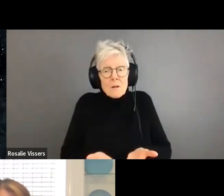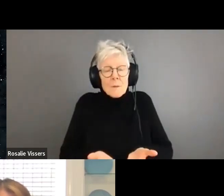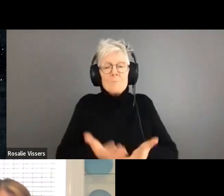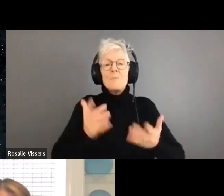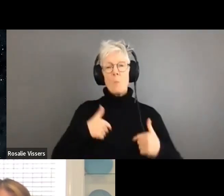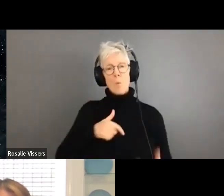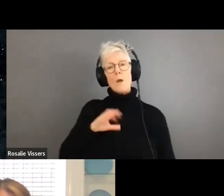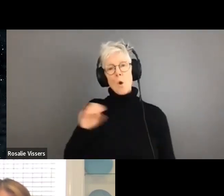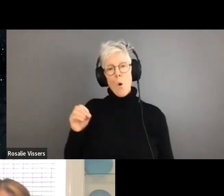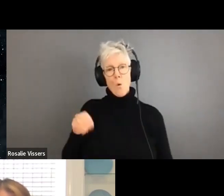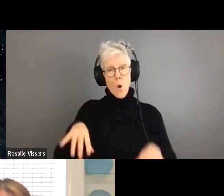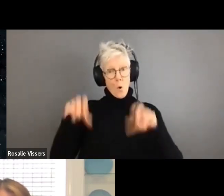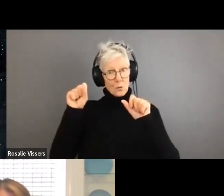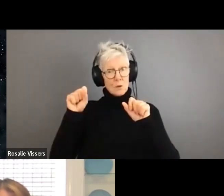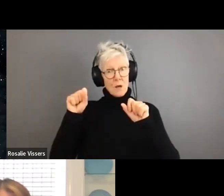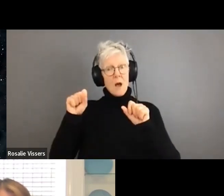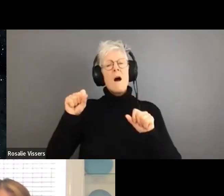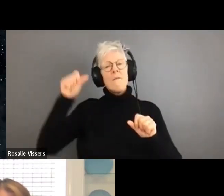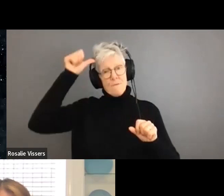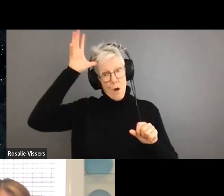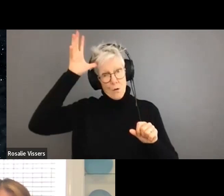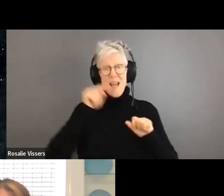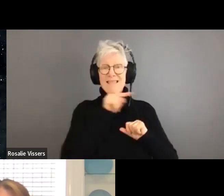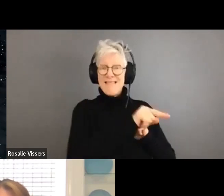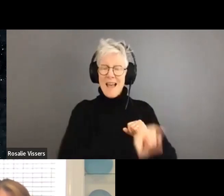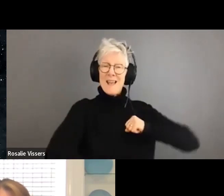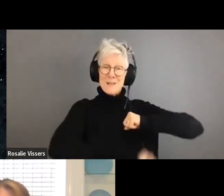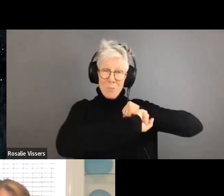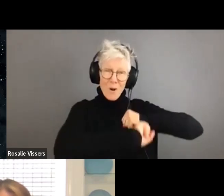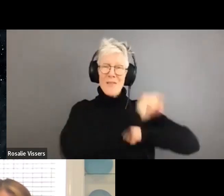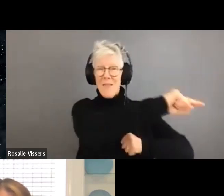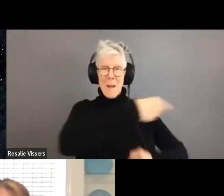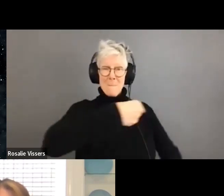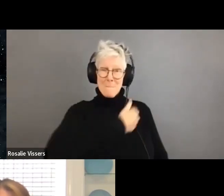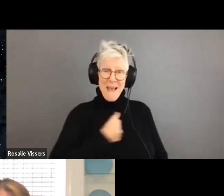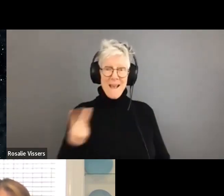a fatherhood show that they sponsor, and they pay myself and my co-host.